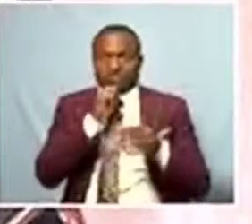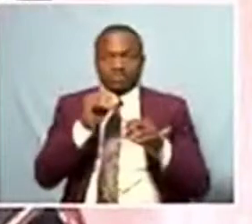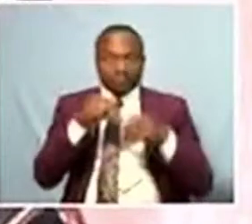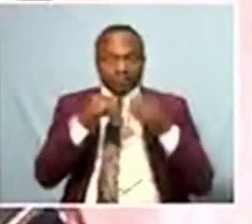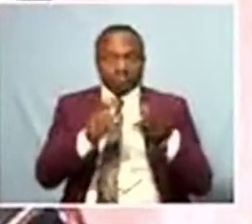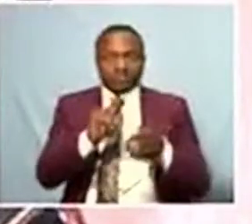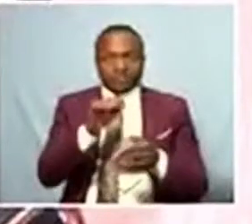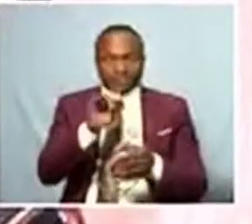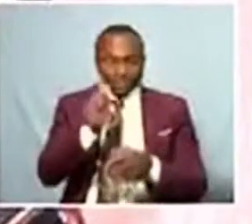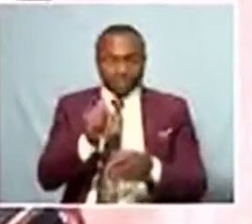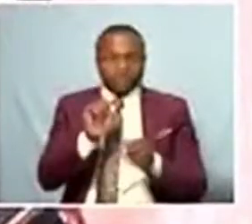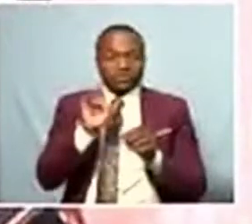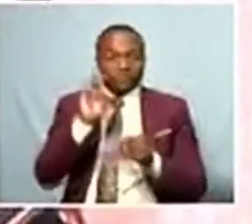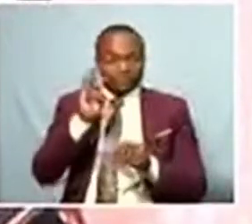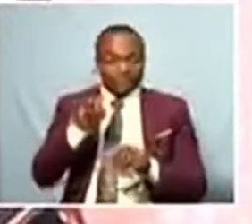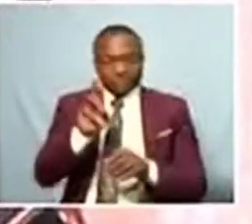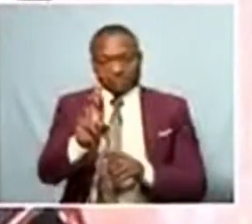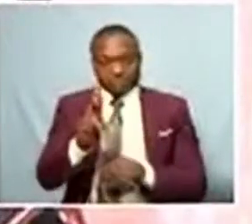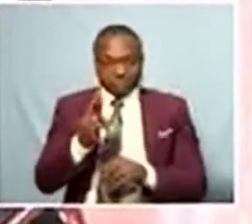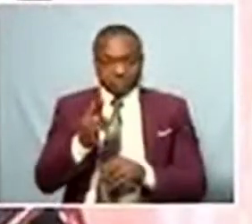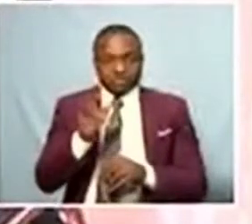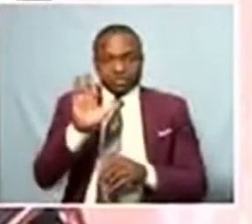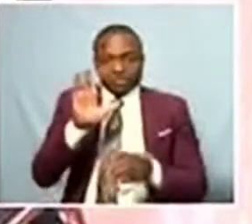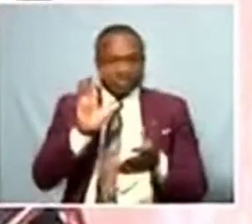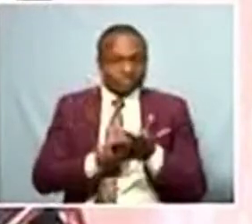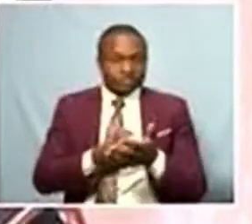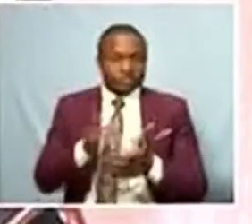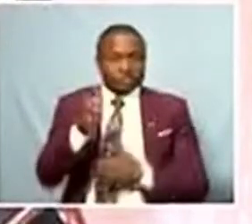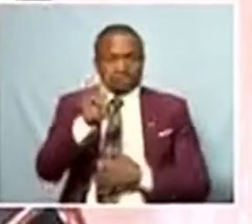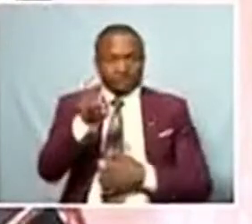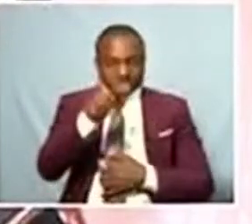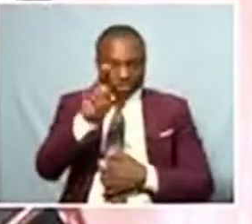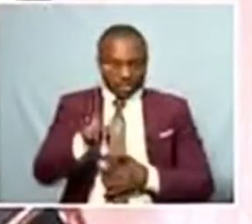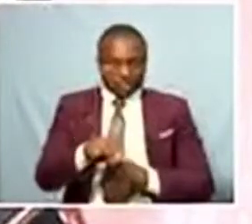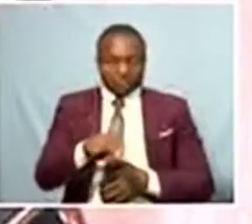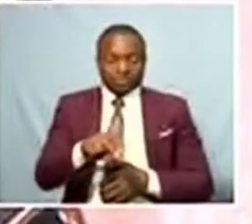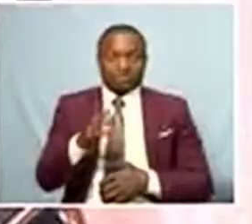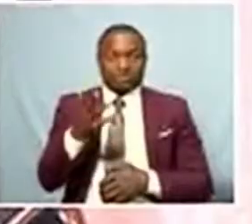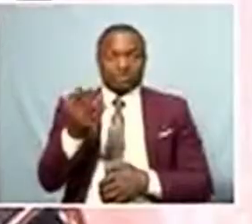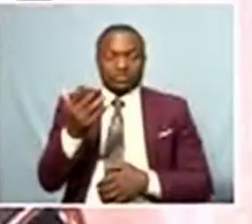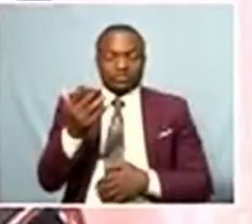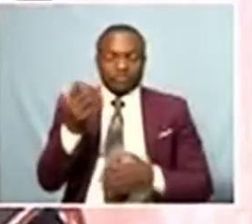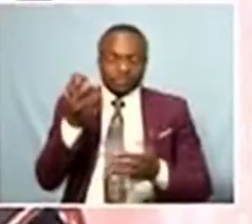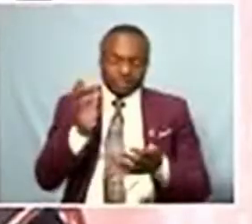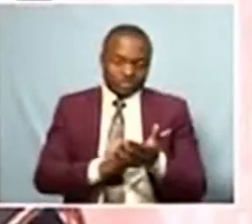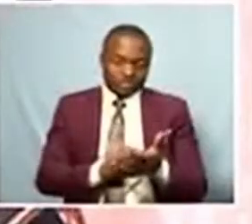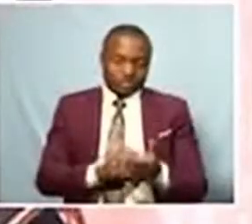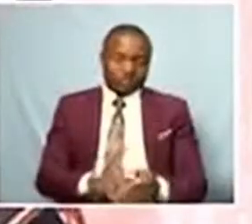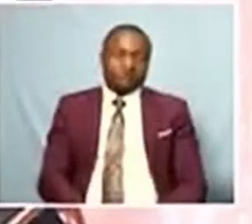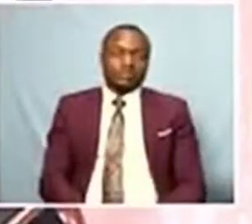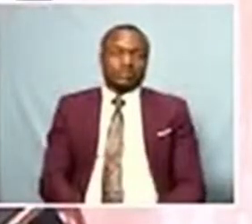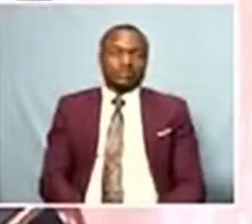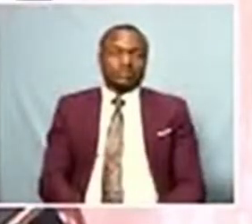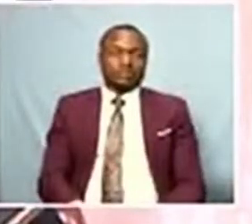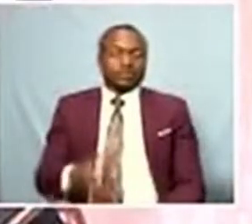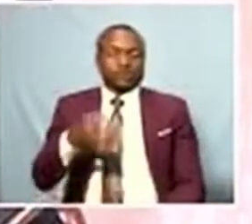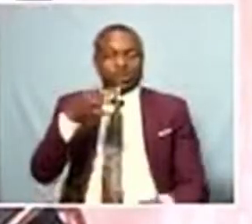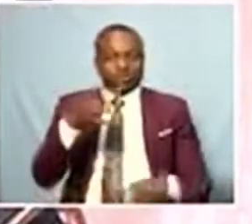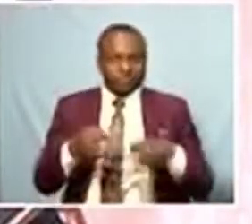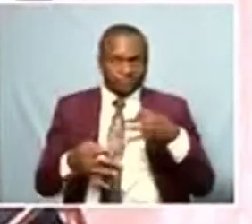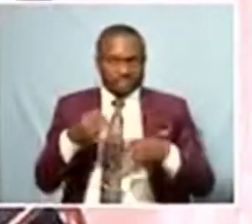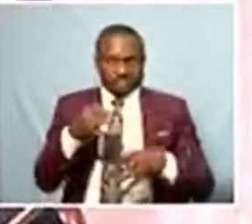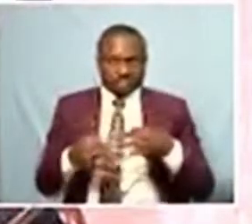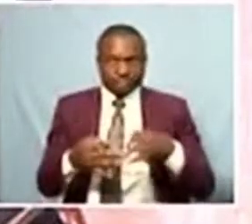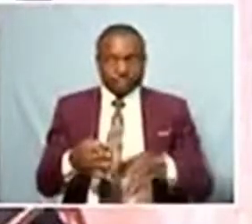refund. Excuse me, will refund the $5,000 or $10,000 or $15,000. And if you do get